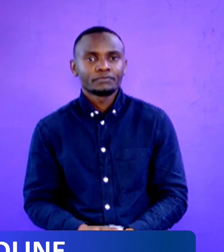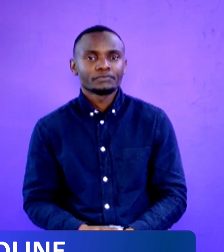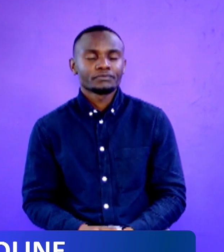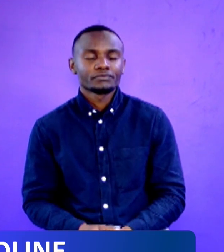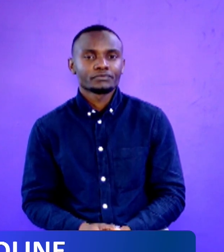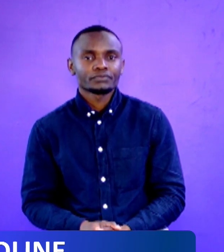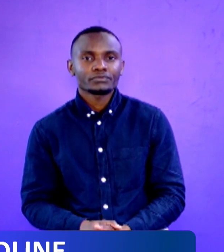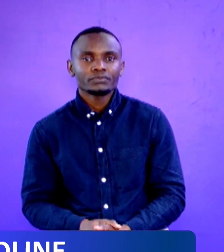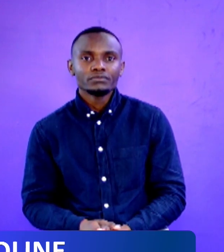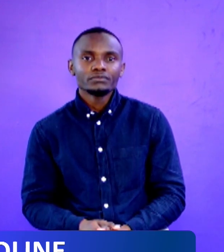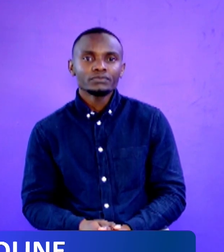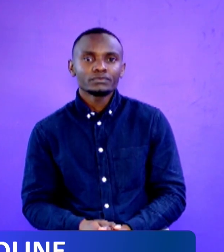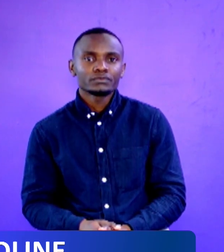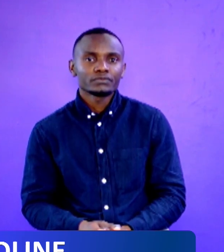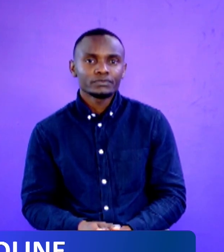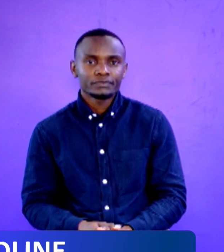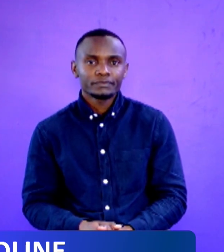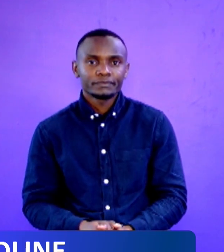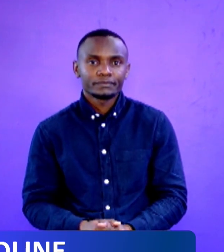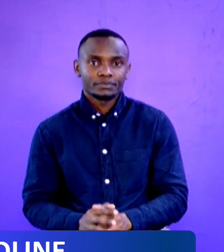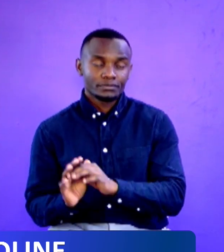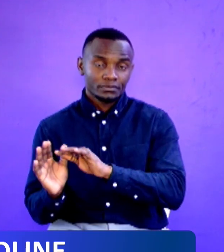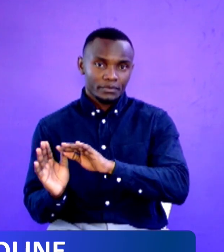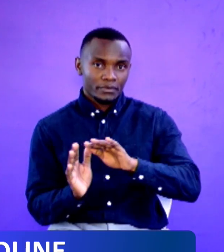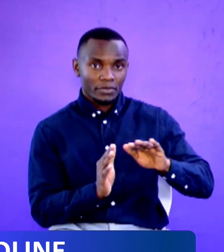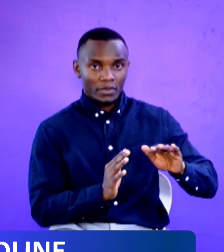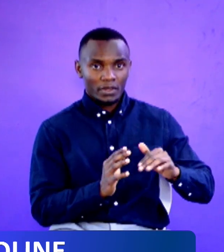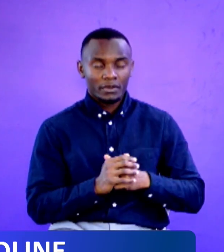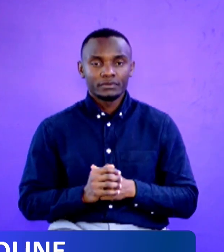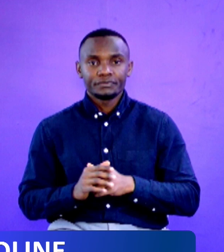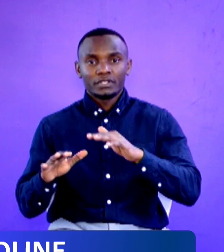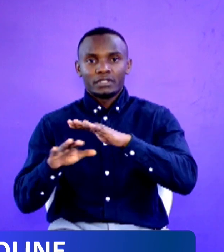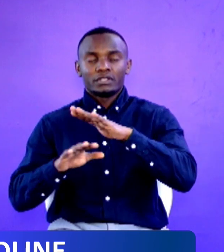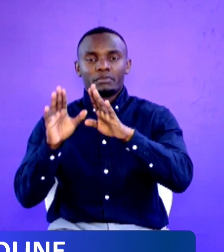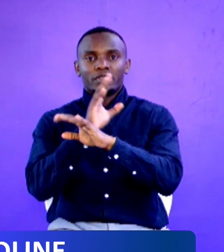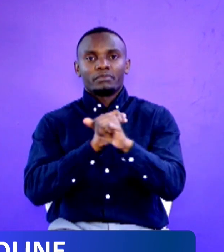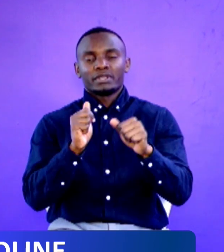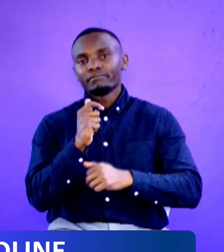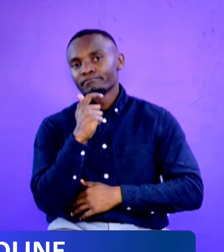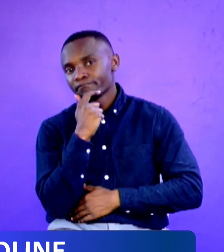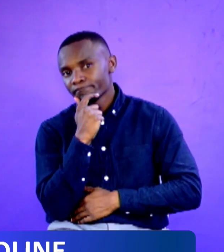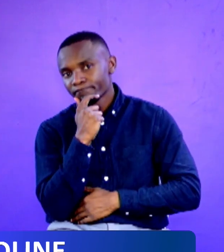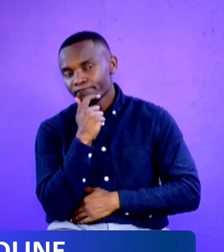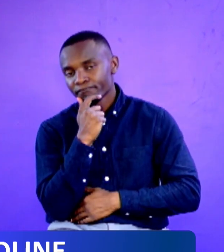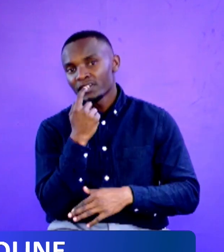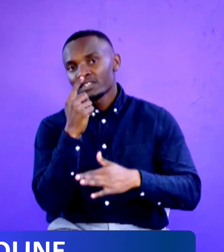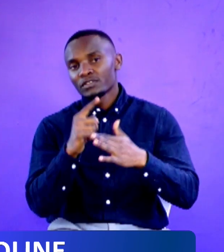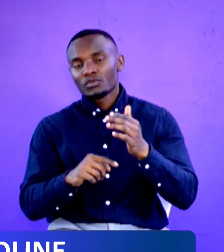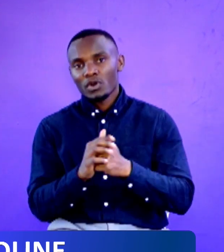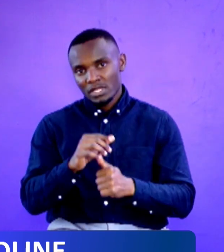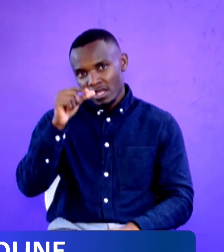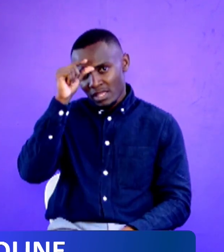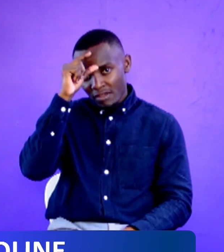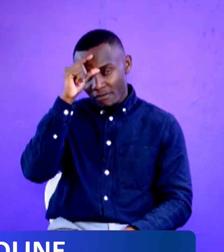From that now to the Deputy President, Kithure Kindiki government to fast-track